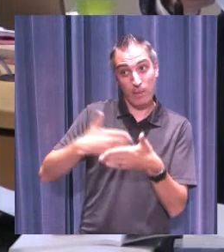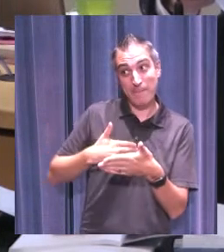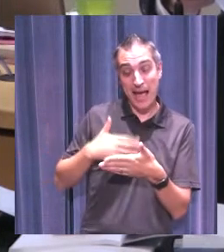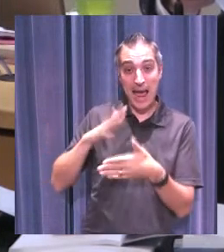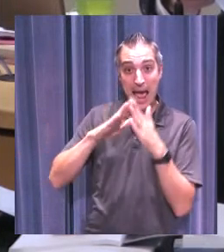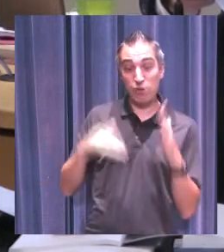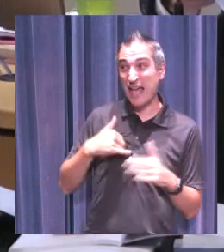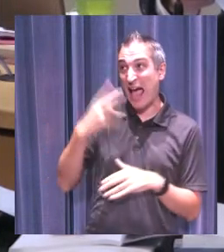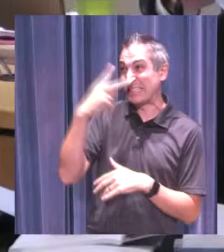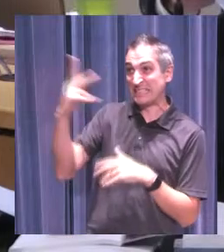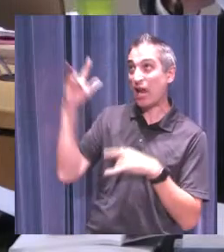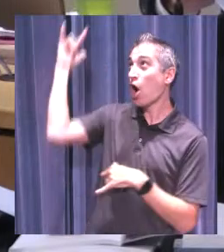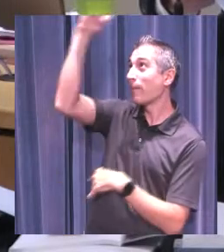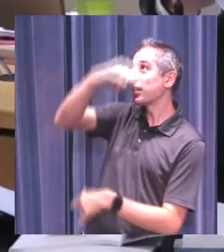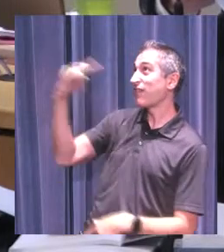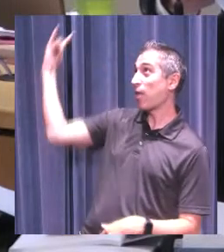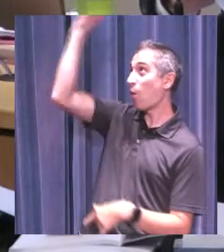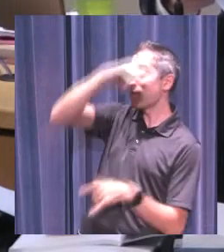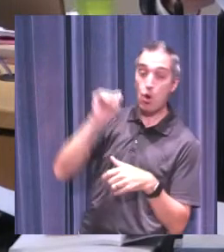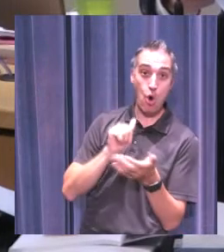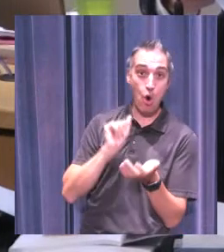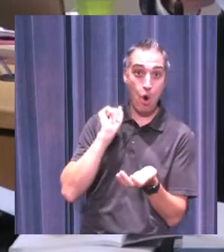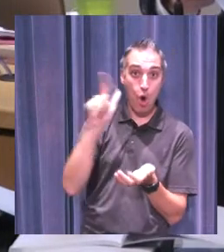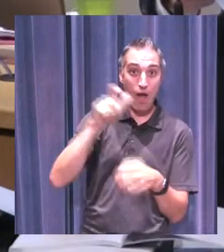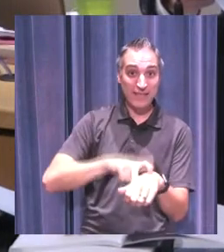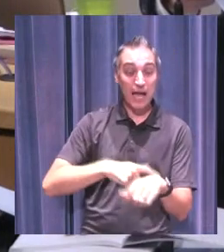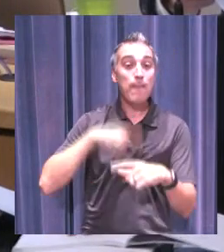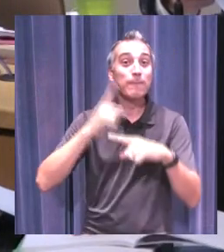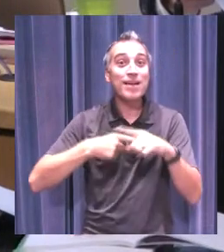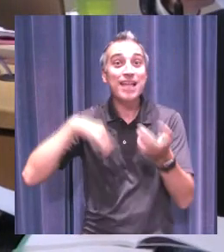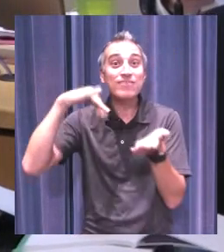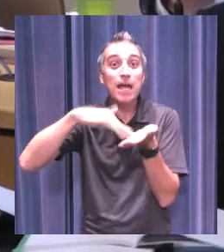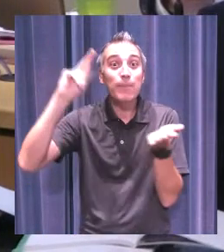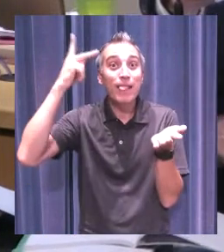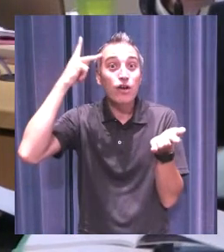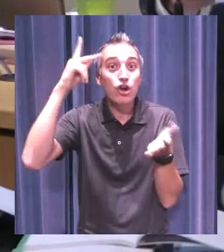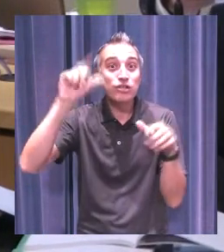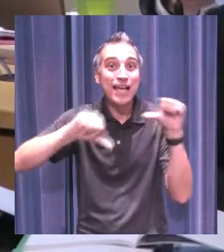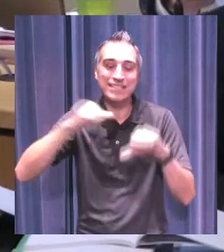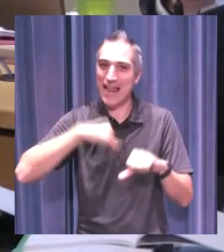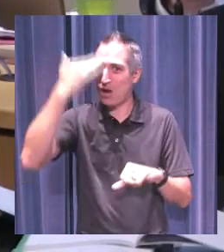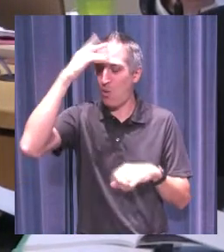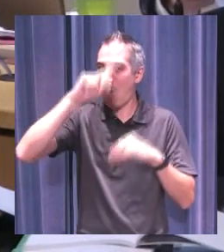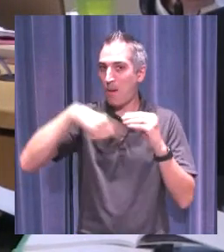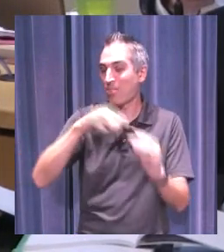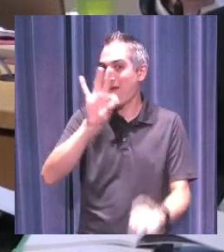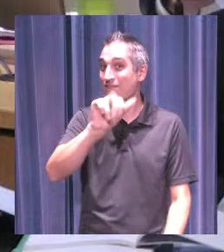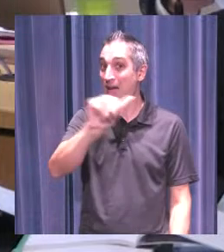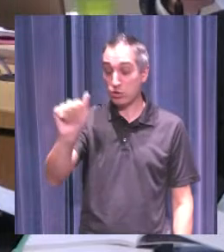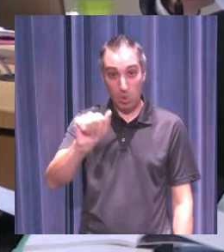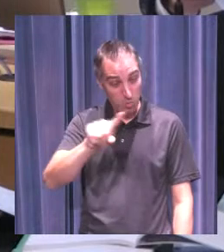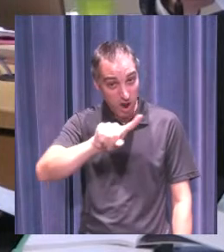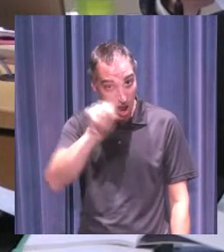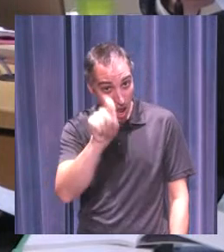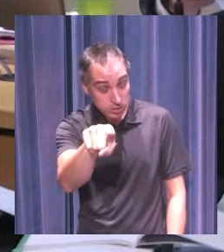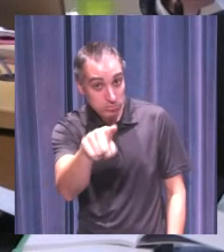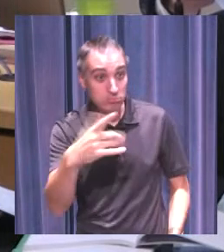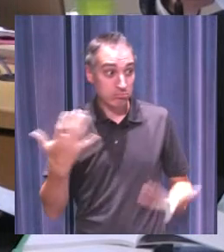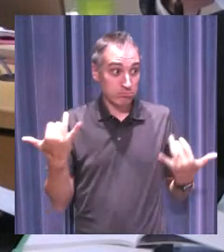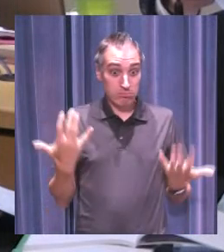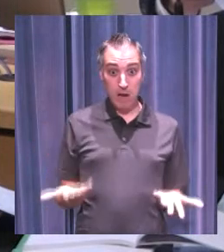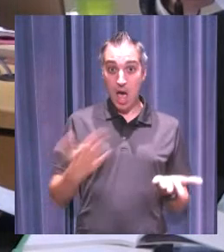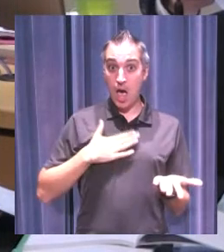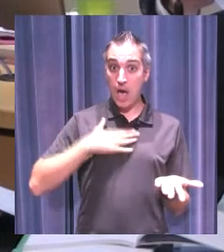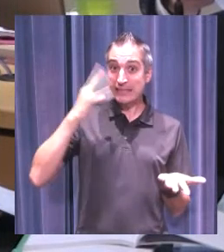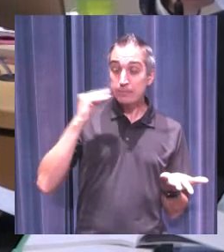fly over all the time. Plus, I've studied political science and I know a lot about the FAA. So let me ask you, given my experience